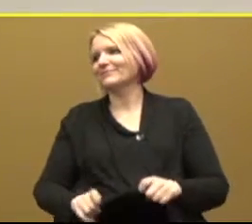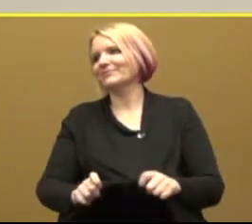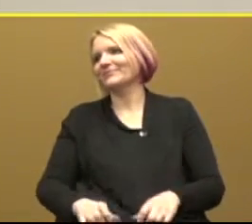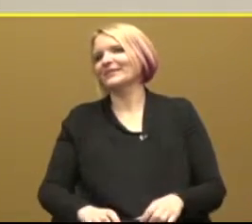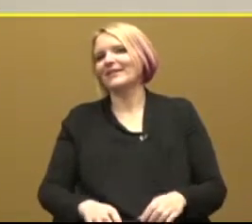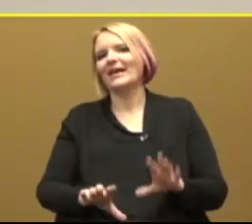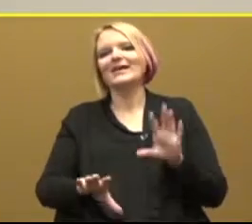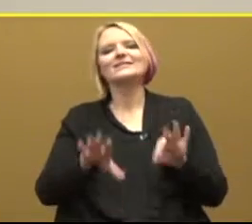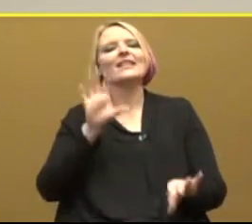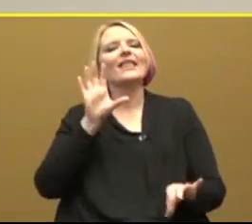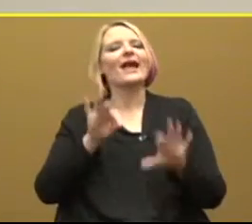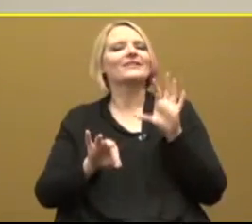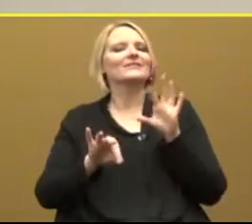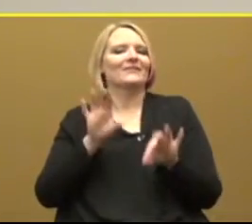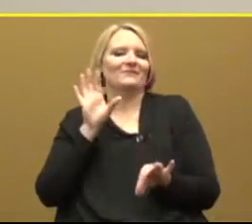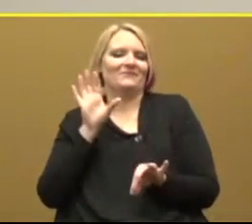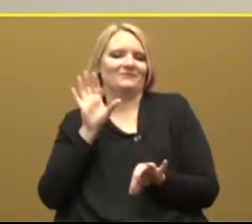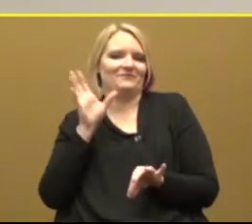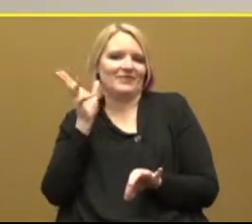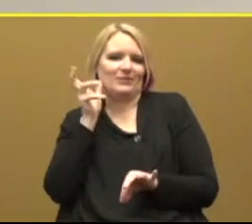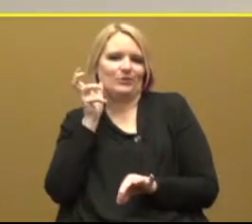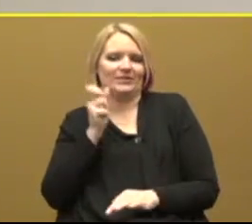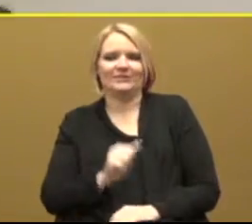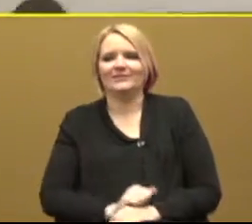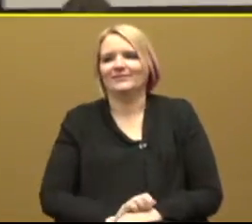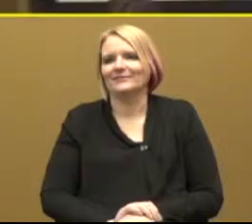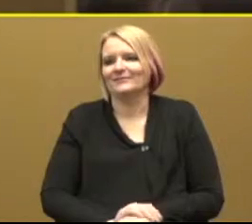Selective she is.